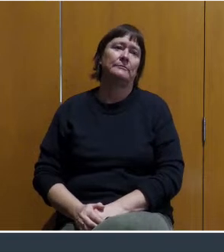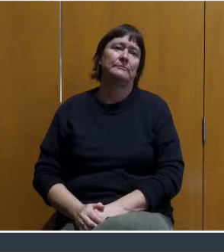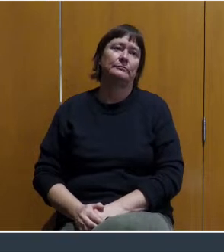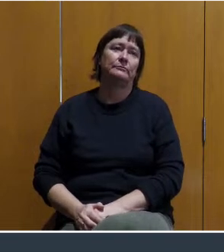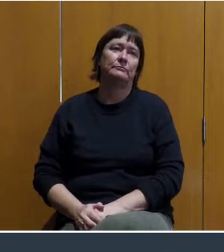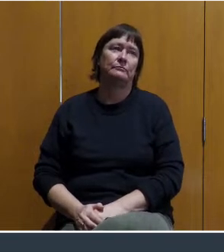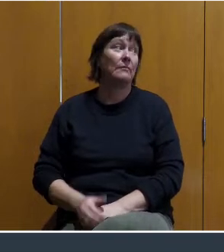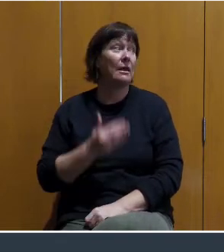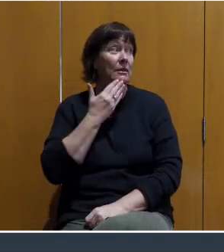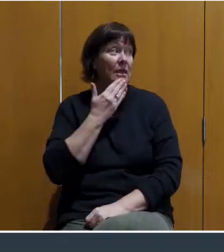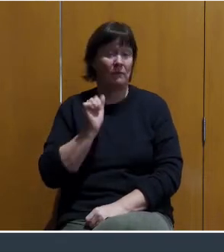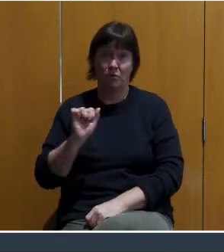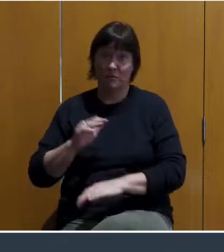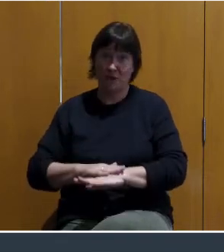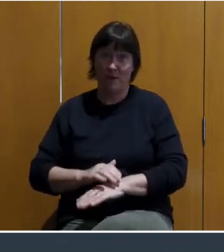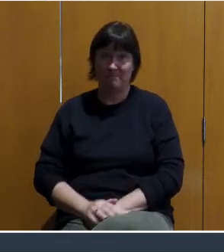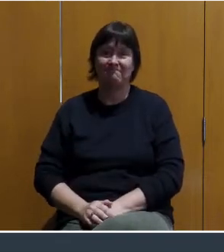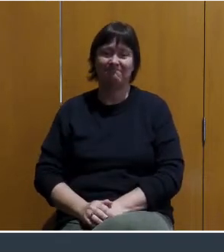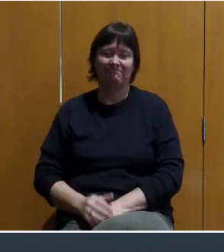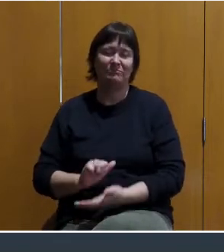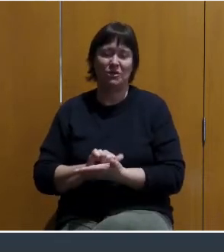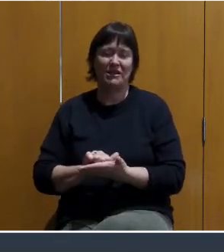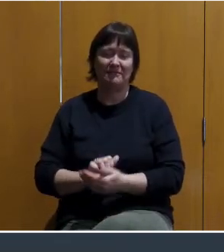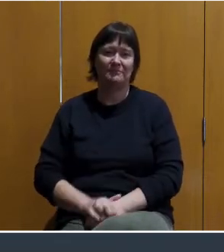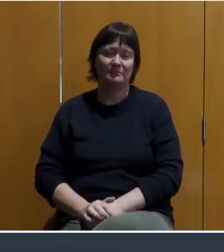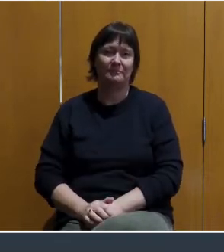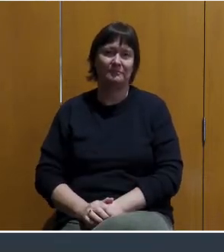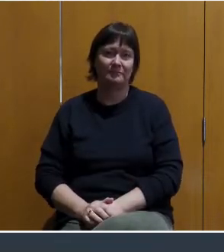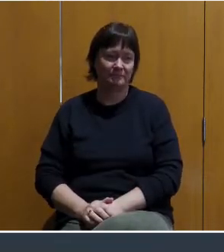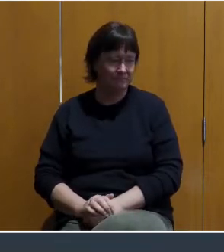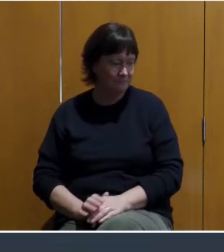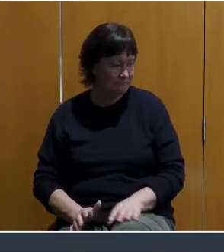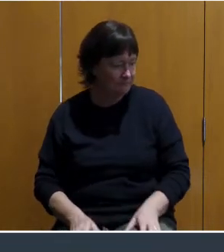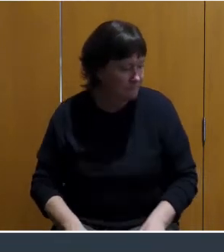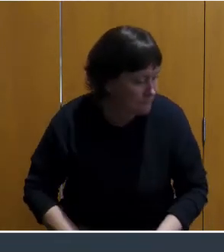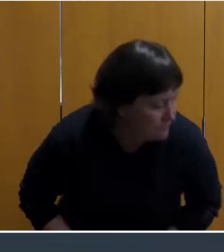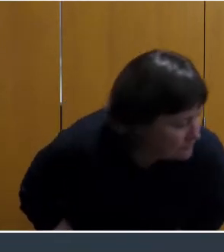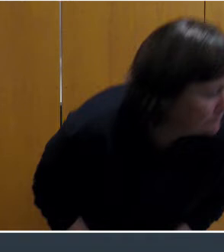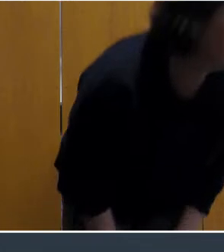Right. Thank you very much for your time today, Tony. Much appreciated. Thank you, councillors. Madam Chair. Thank you.